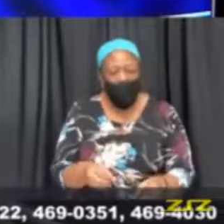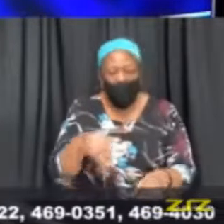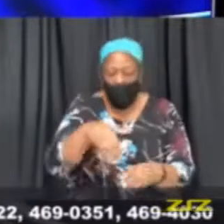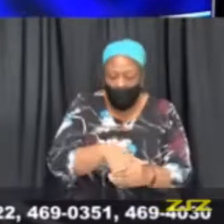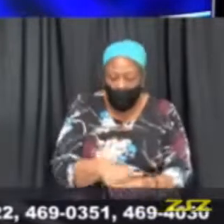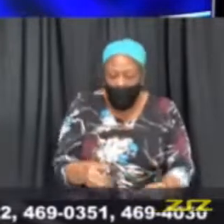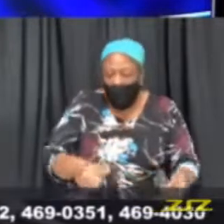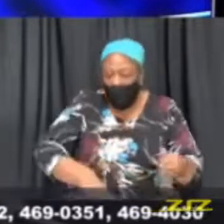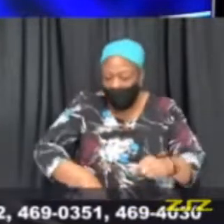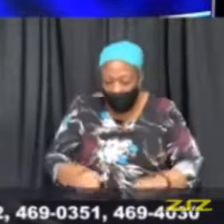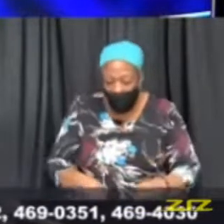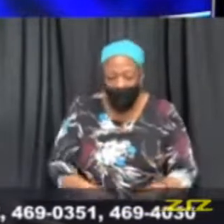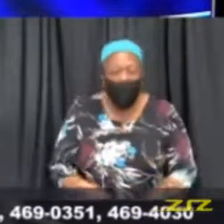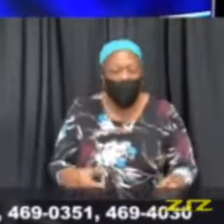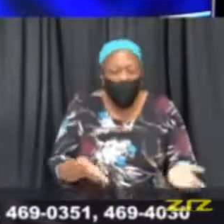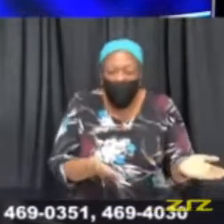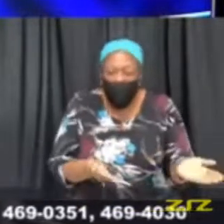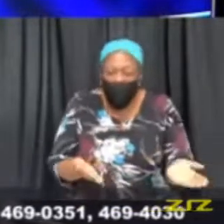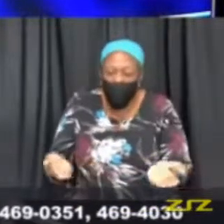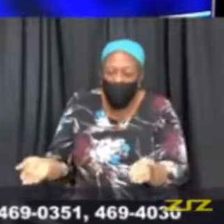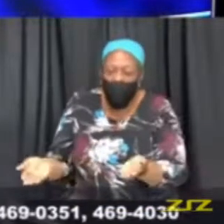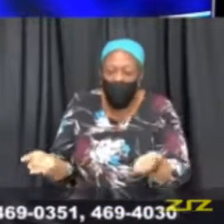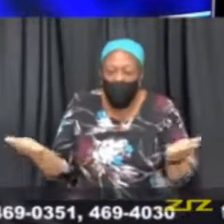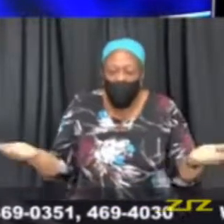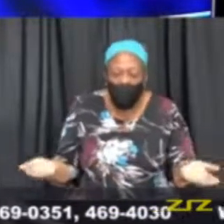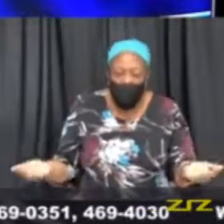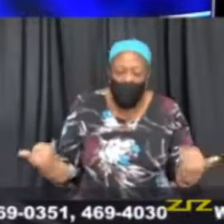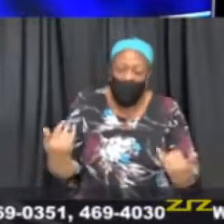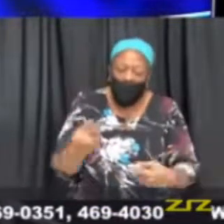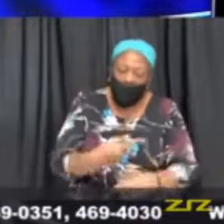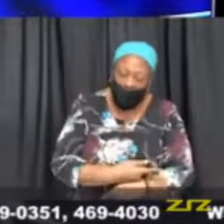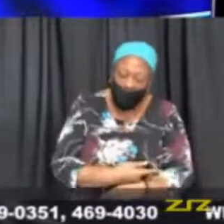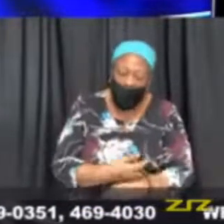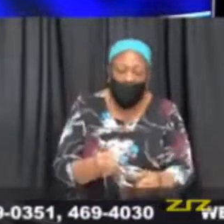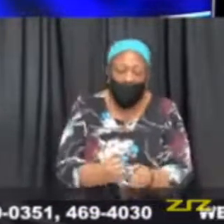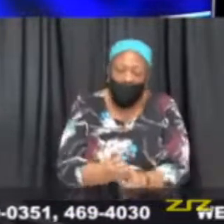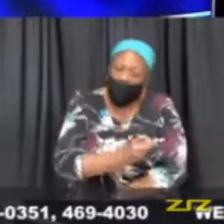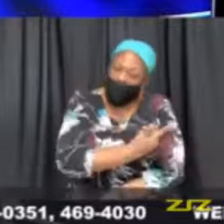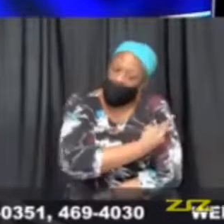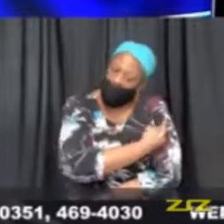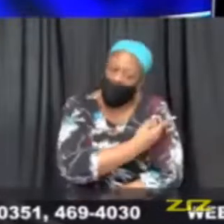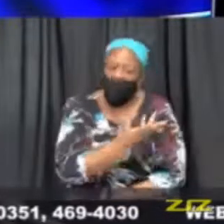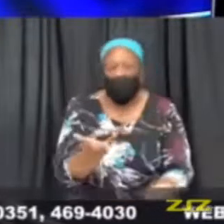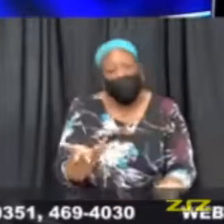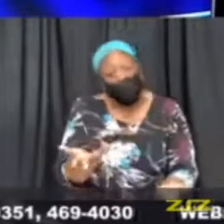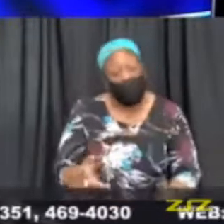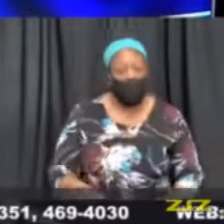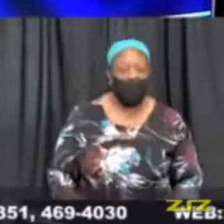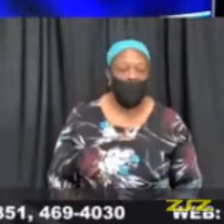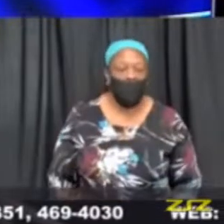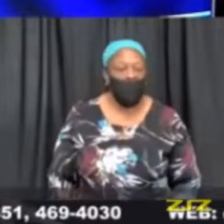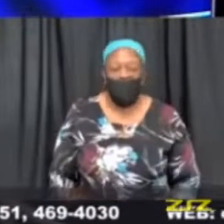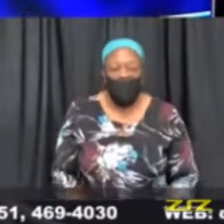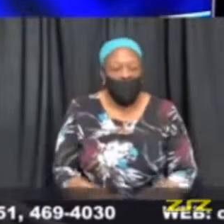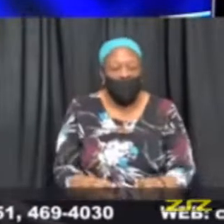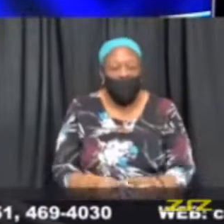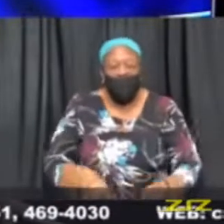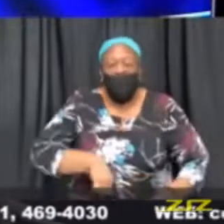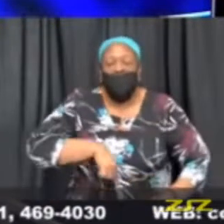and technology to bring us where we are today with vaccinations. I am